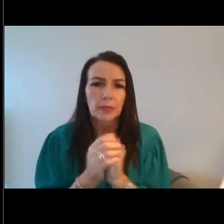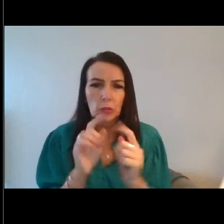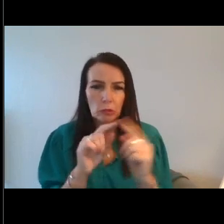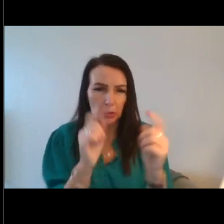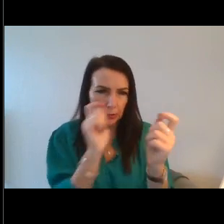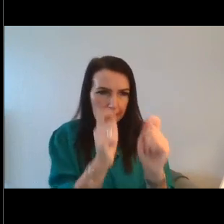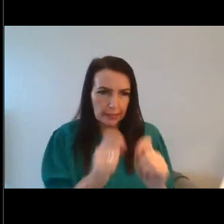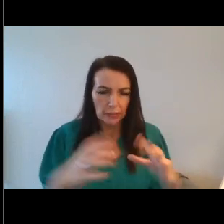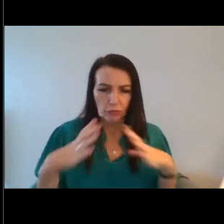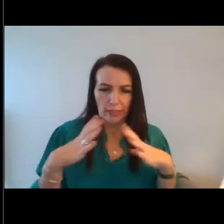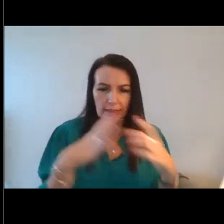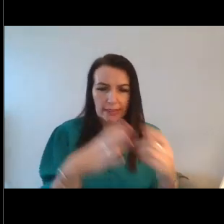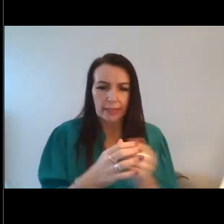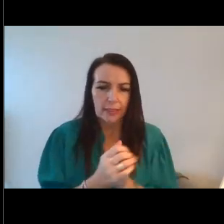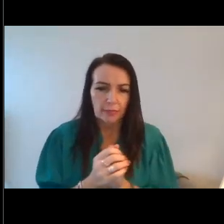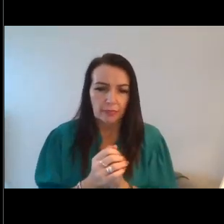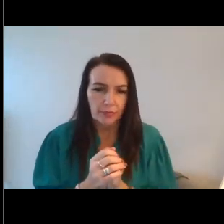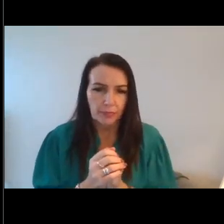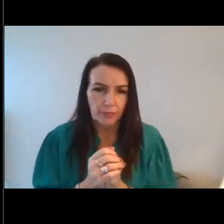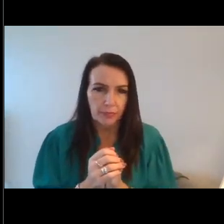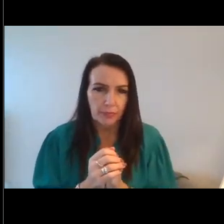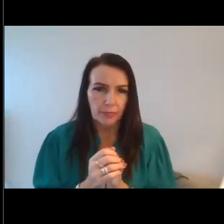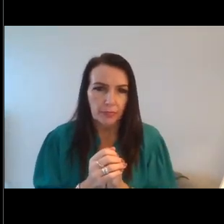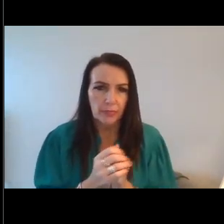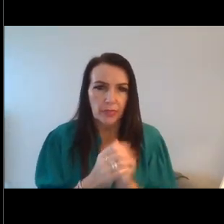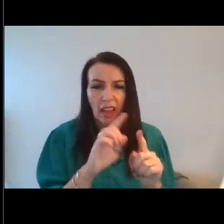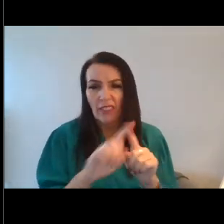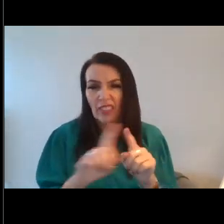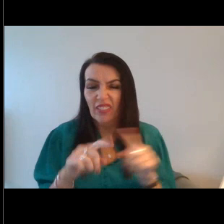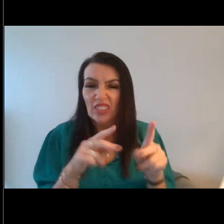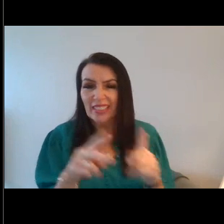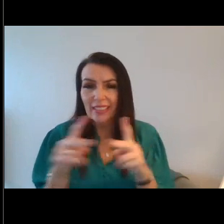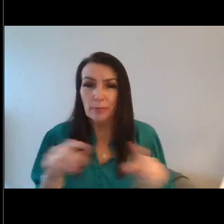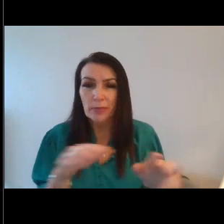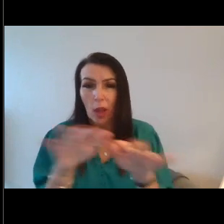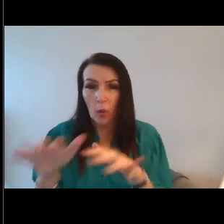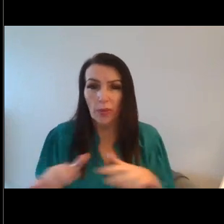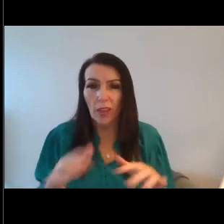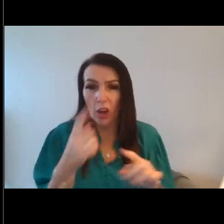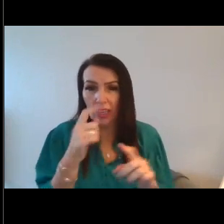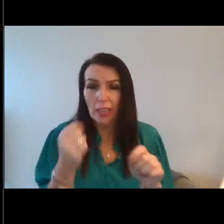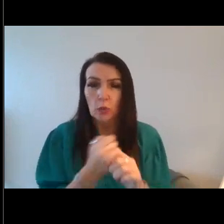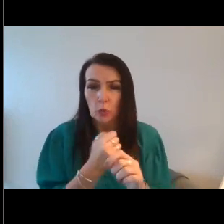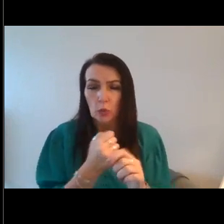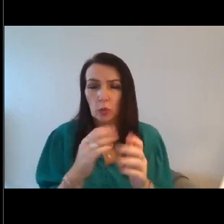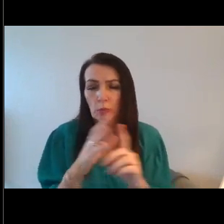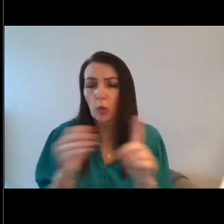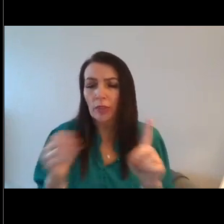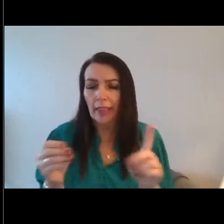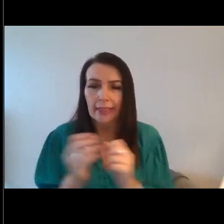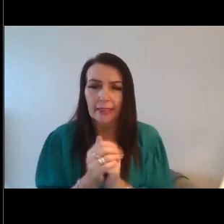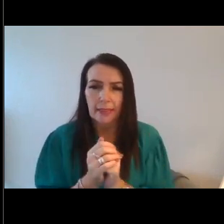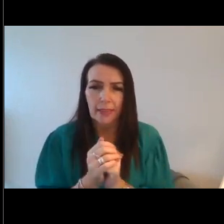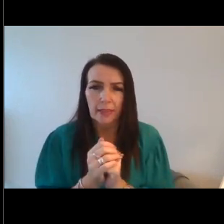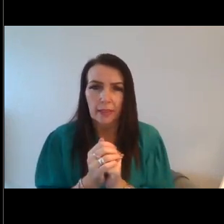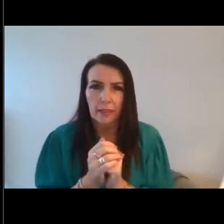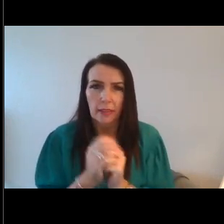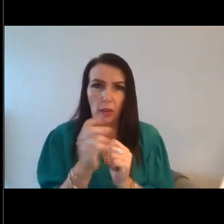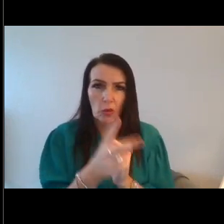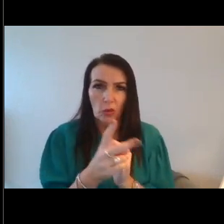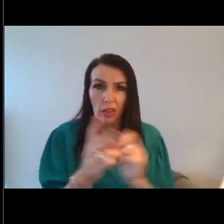be. And there's a few different systems out there that can do this kind of modeling for you. But in that way, saying, right, actually, we're all